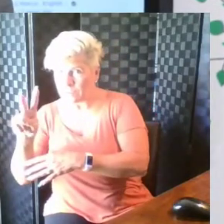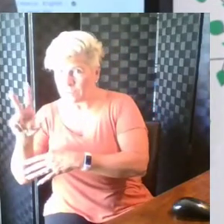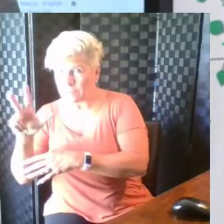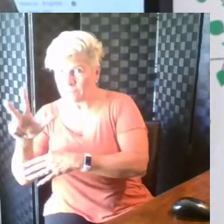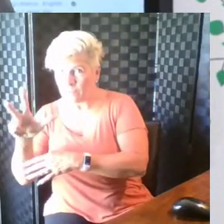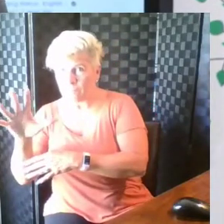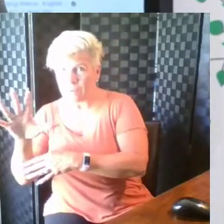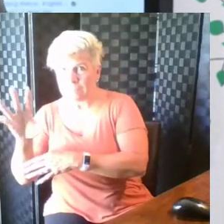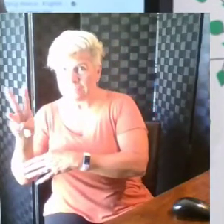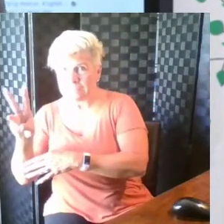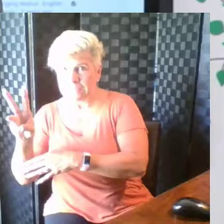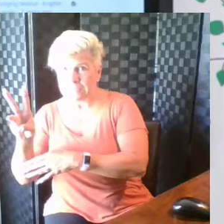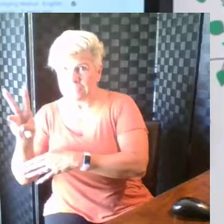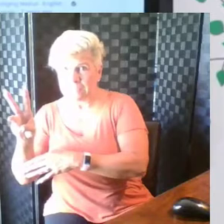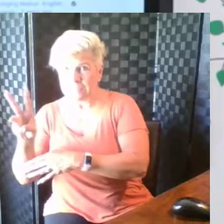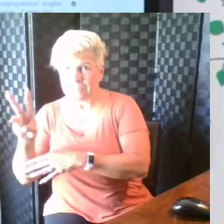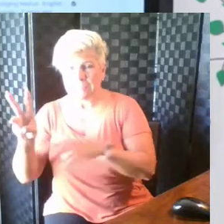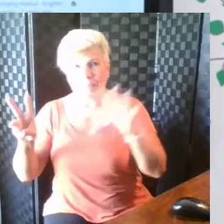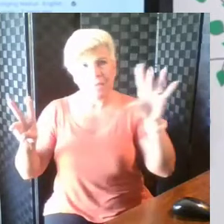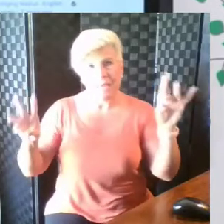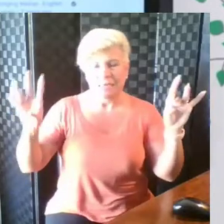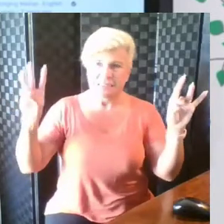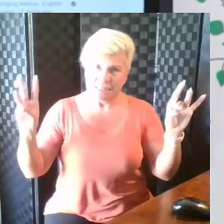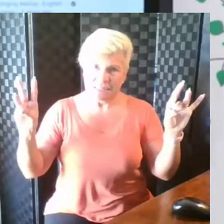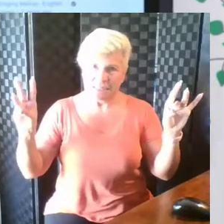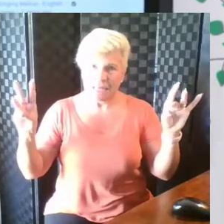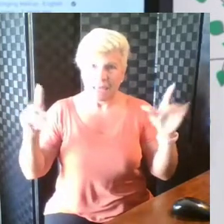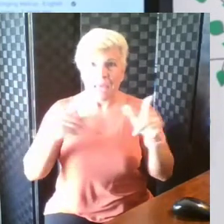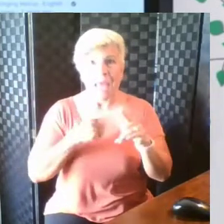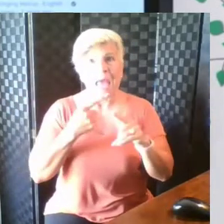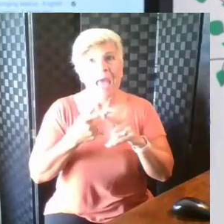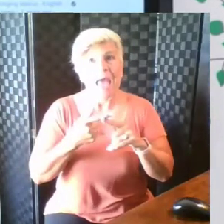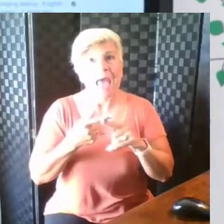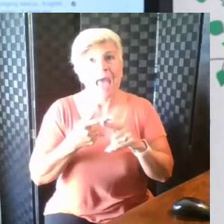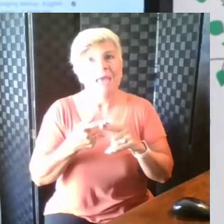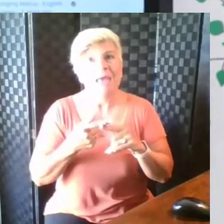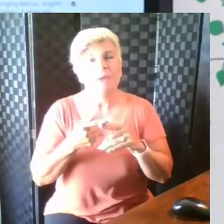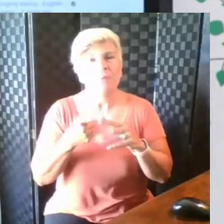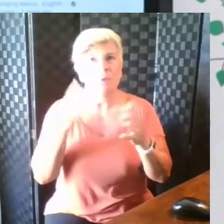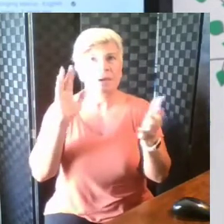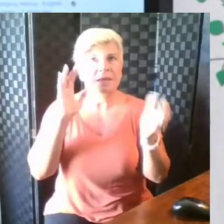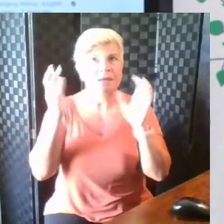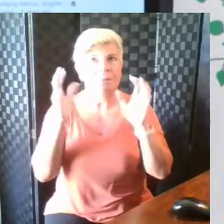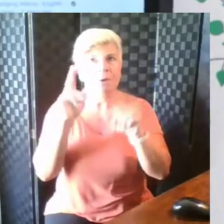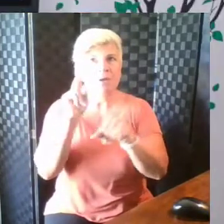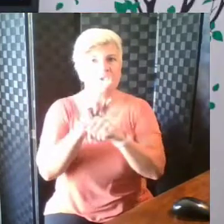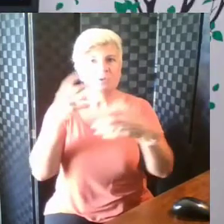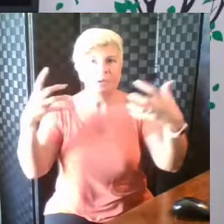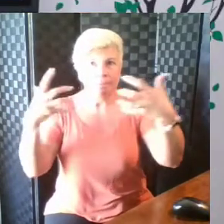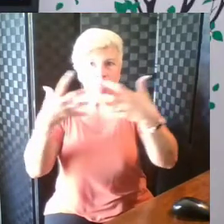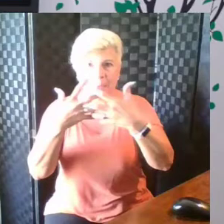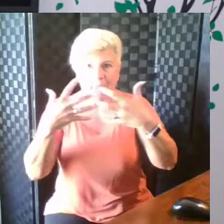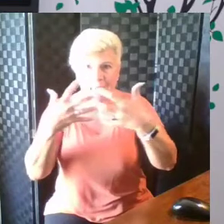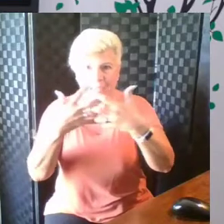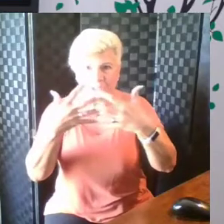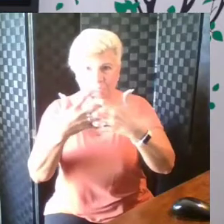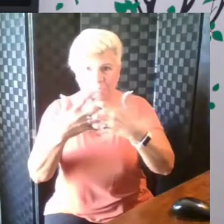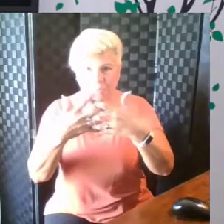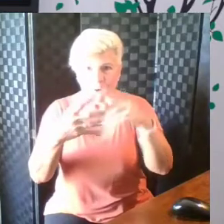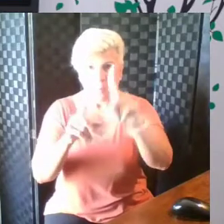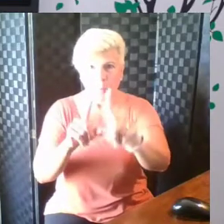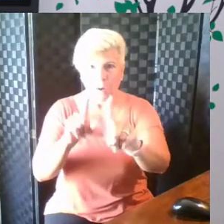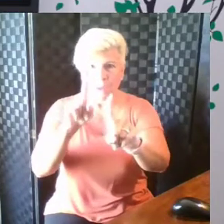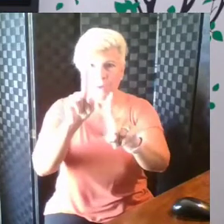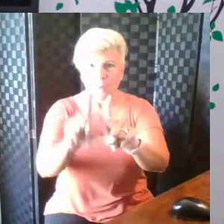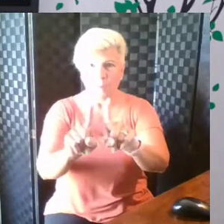3, 4, 5, 6. And then we also tried that second strategy, which I really like because it's a visual for me. And we matched the